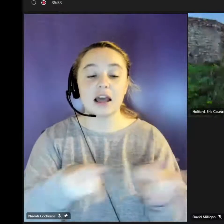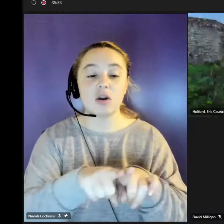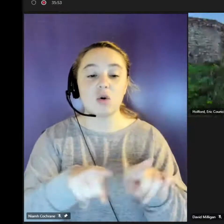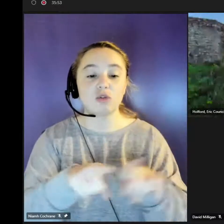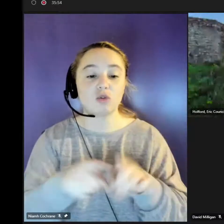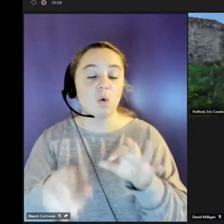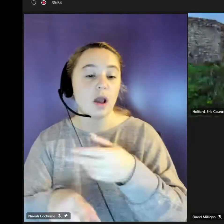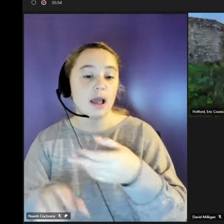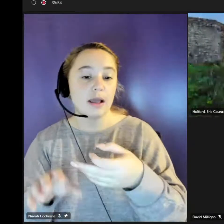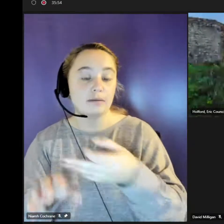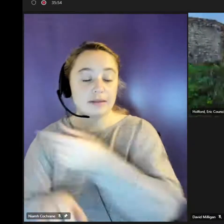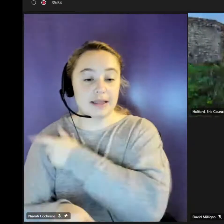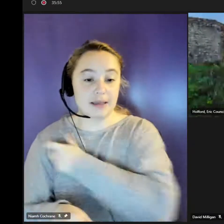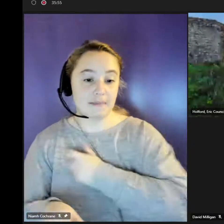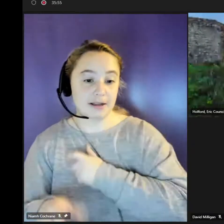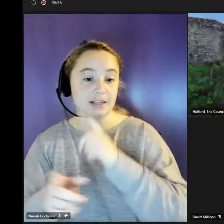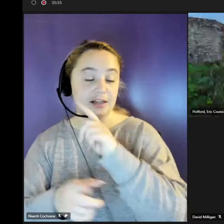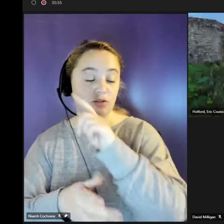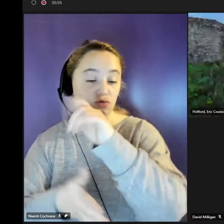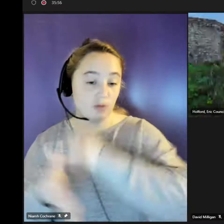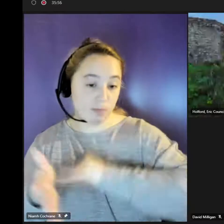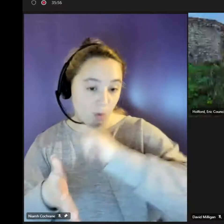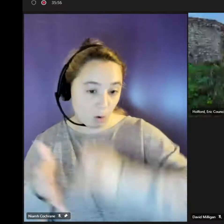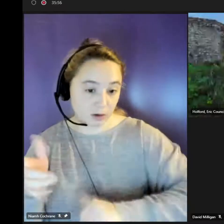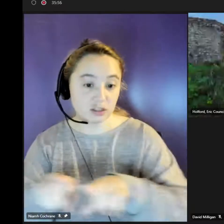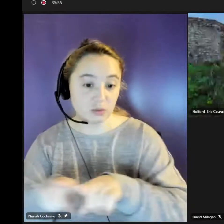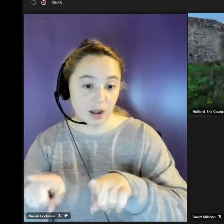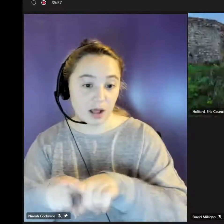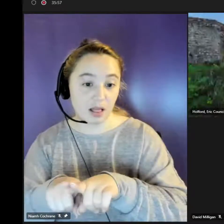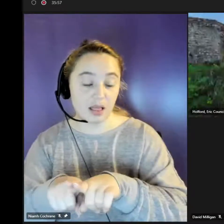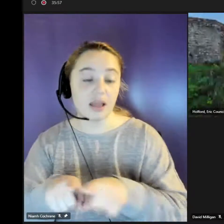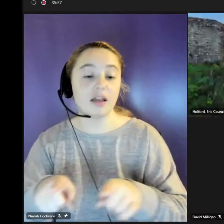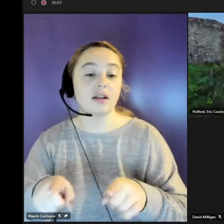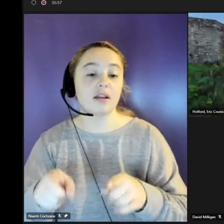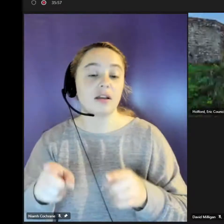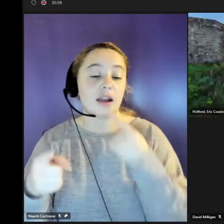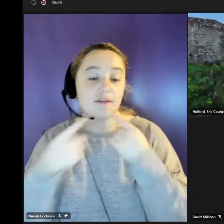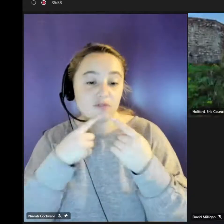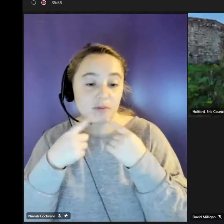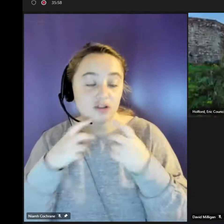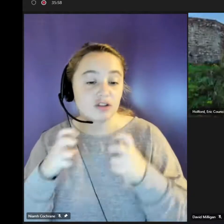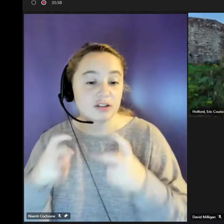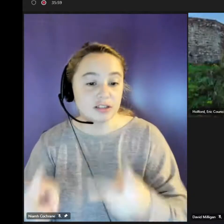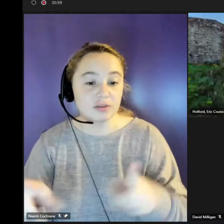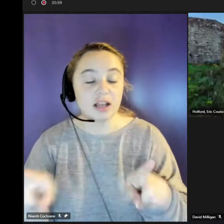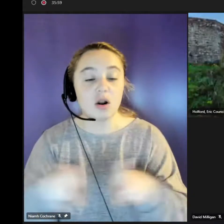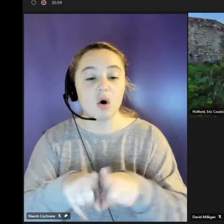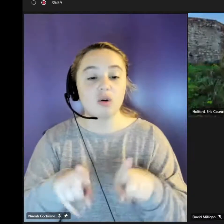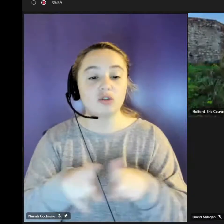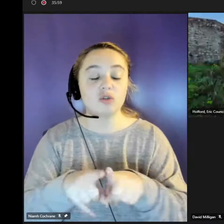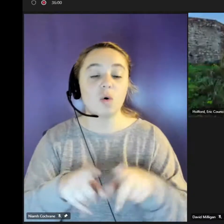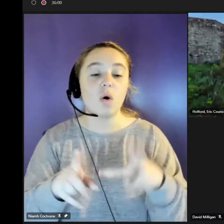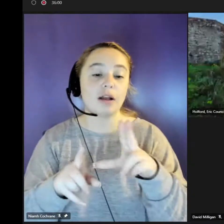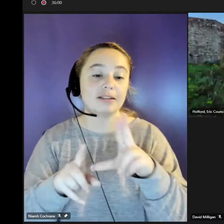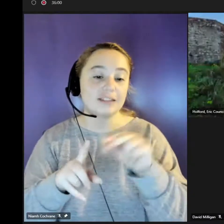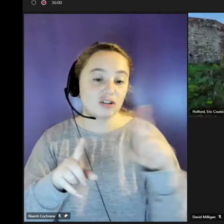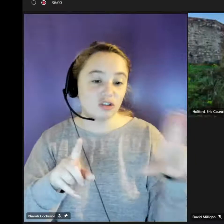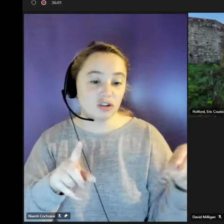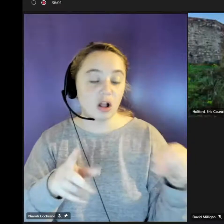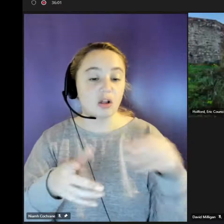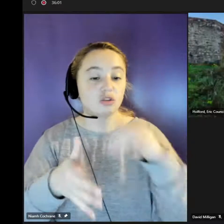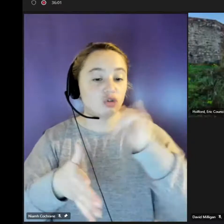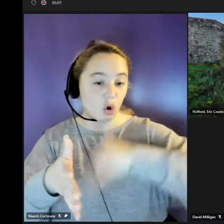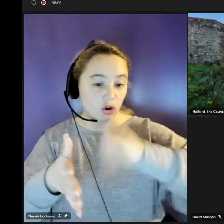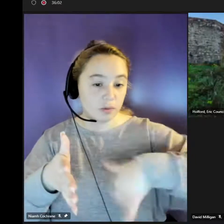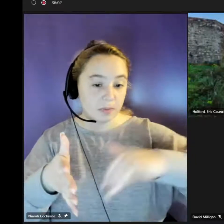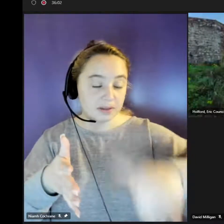via the council's committee information systems, and also to other electronic documents that are